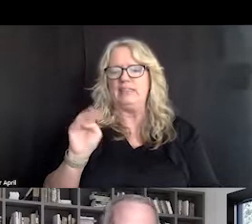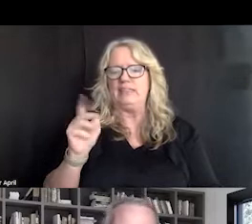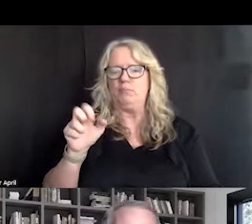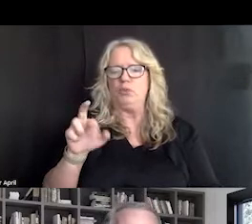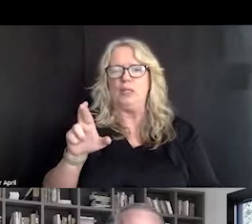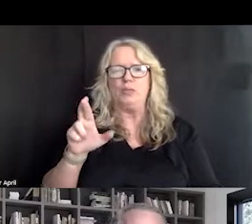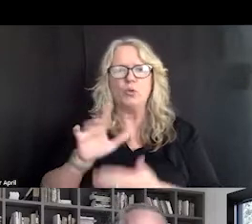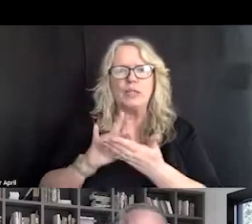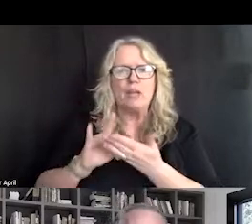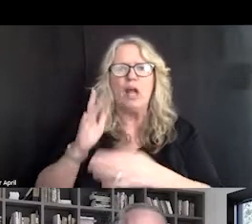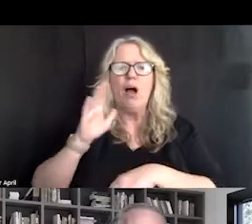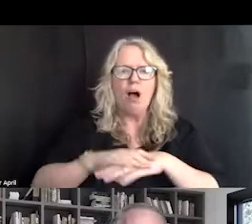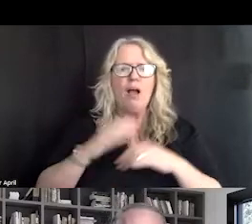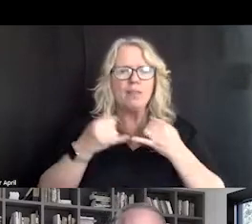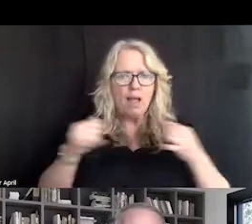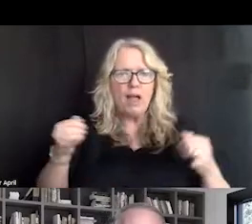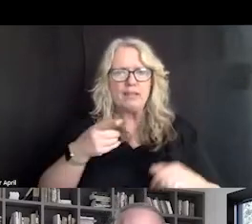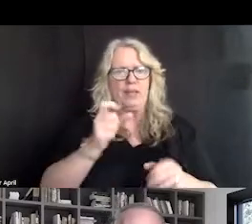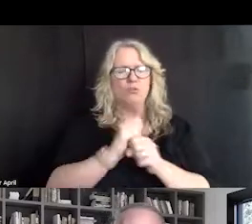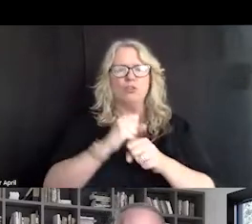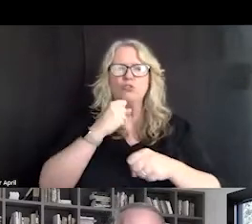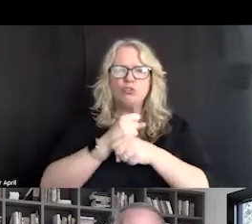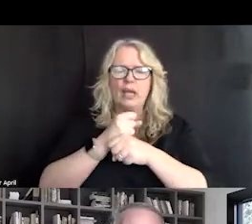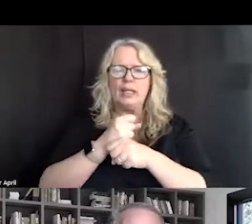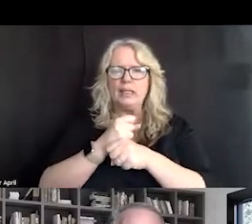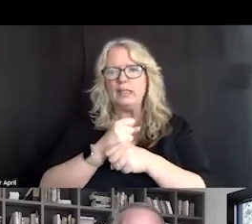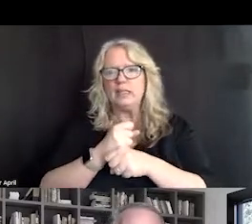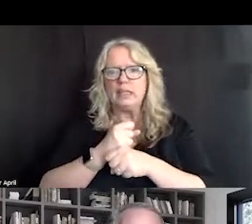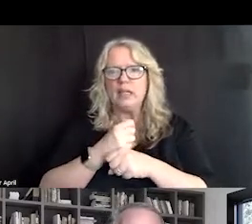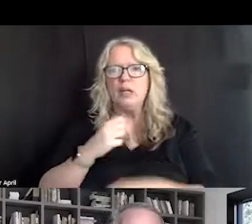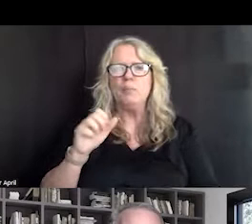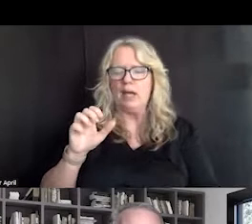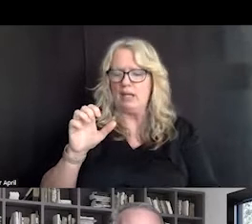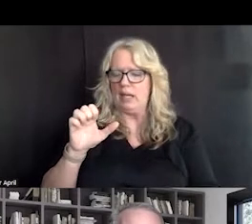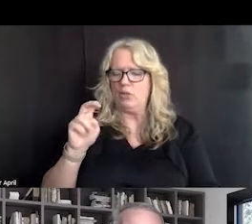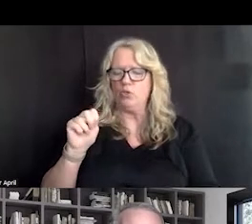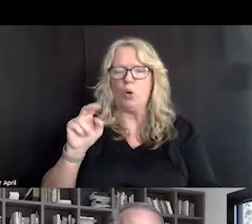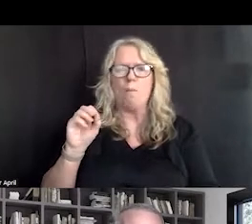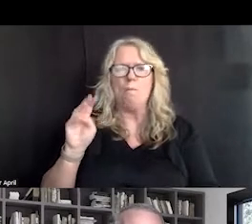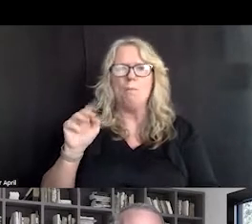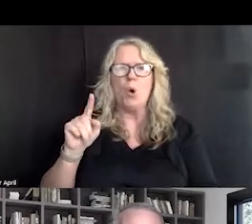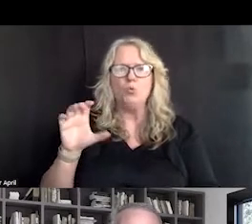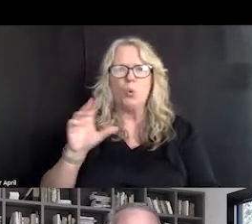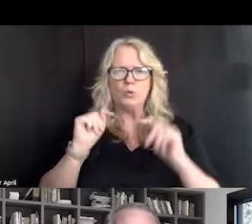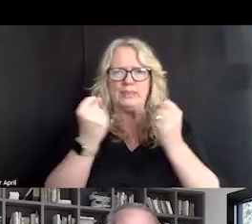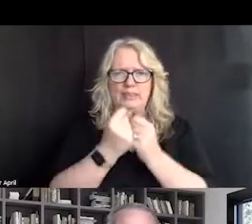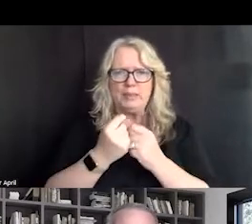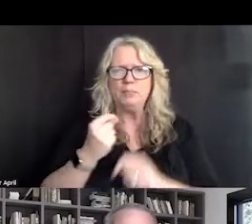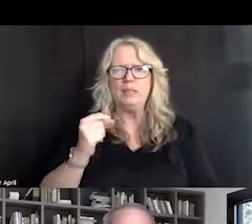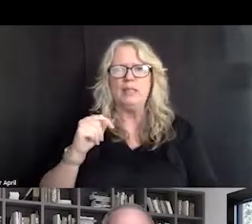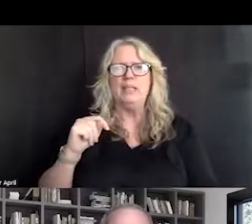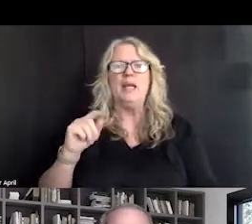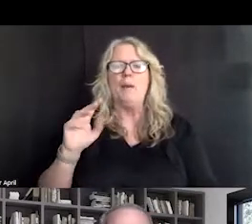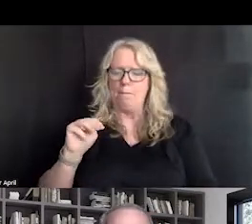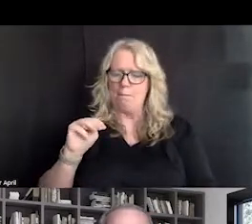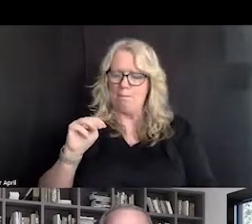online that was created by Kana Enomoto's team at the newly minted